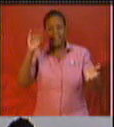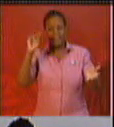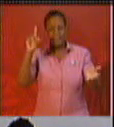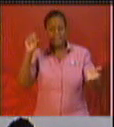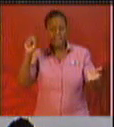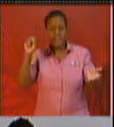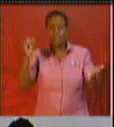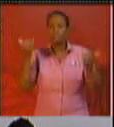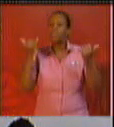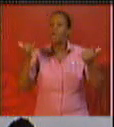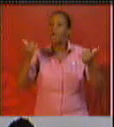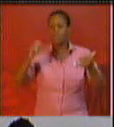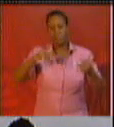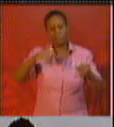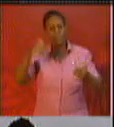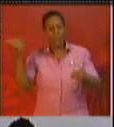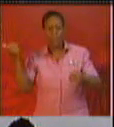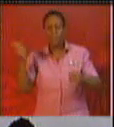please.